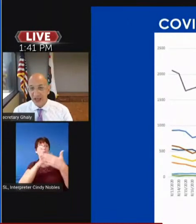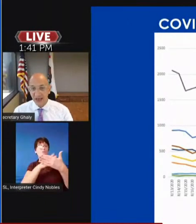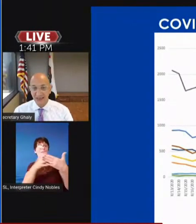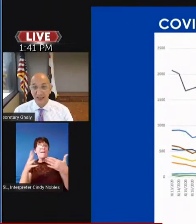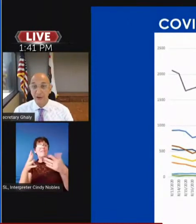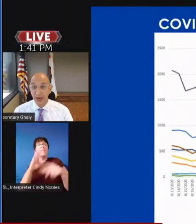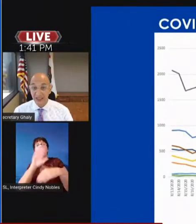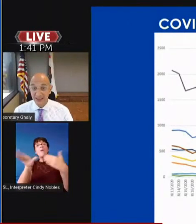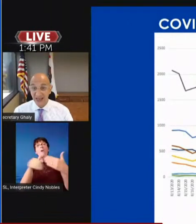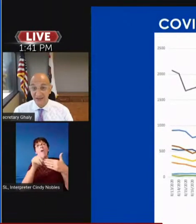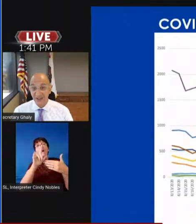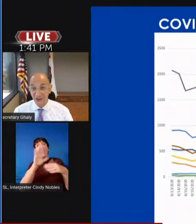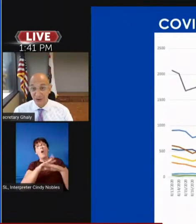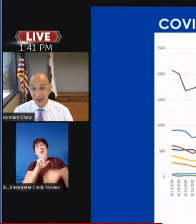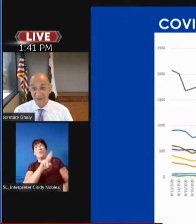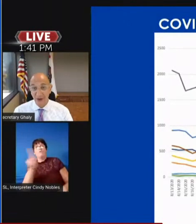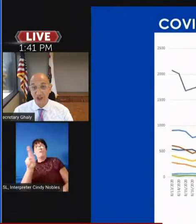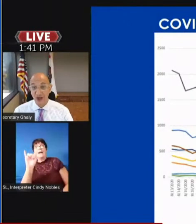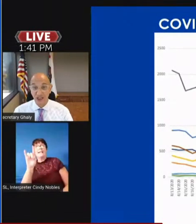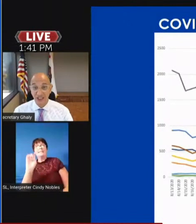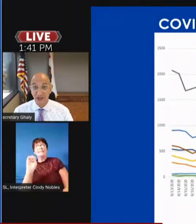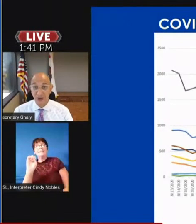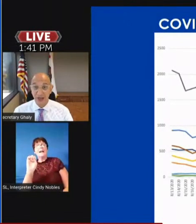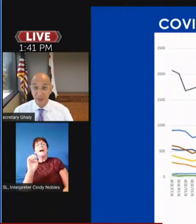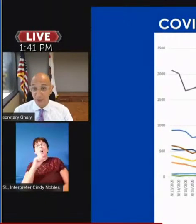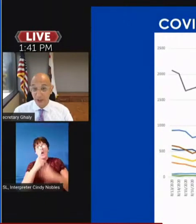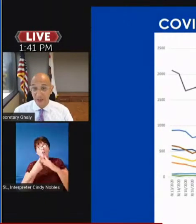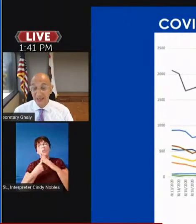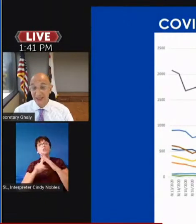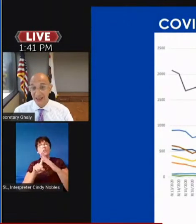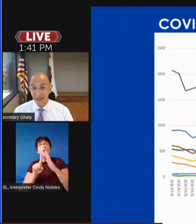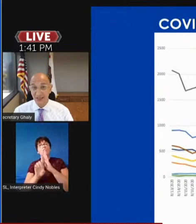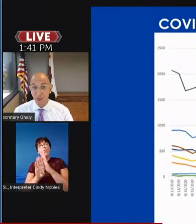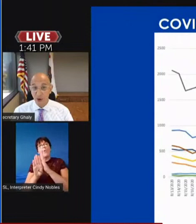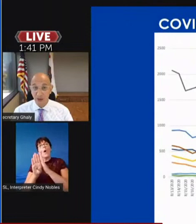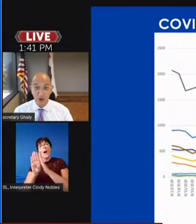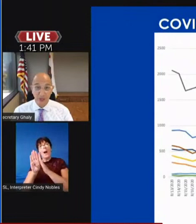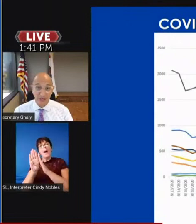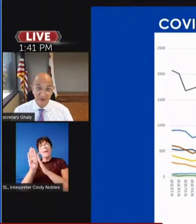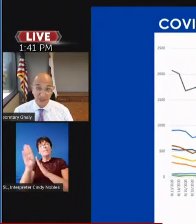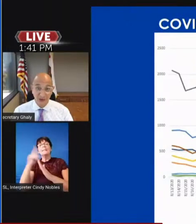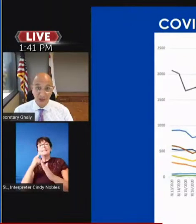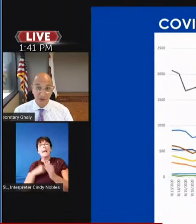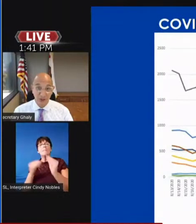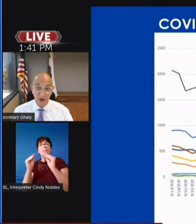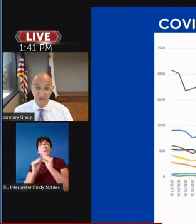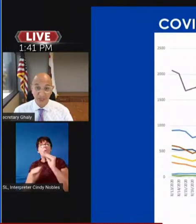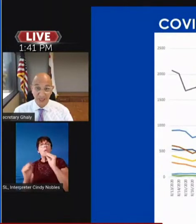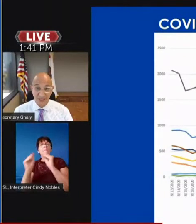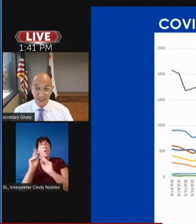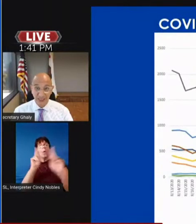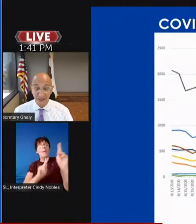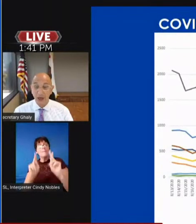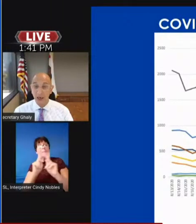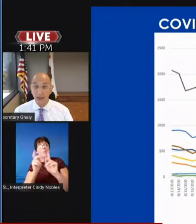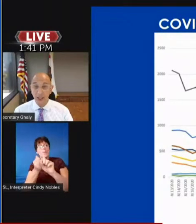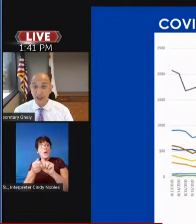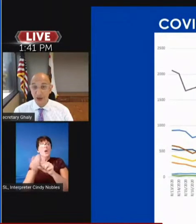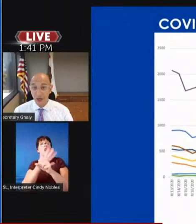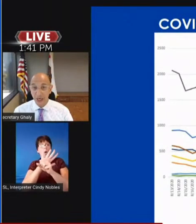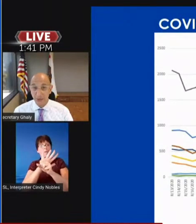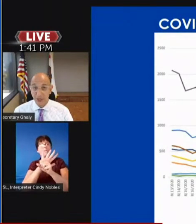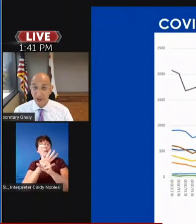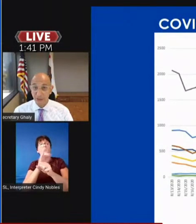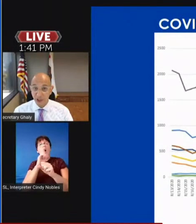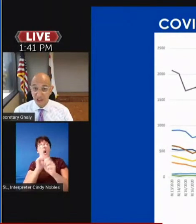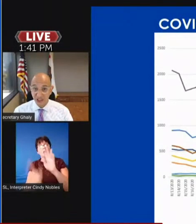of the lines on the right side of this graph are starting to trend upward, telling us more and more individuals with COVID-19 are